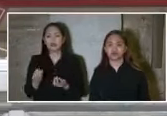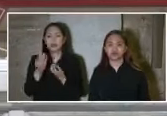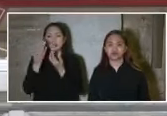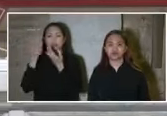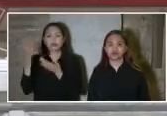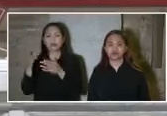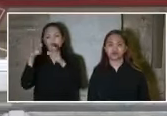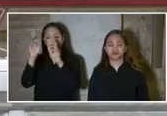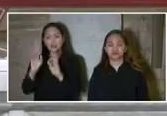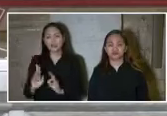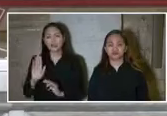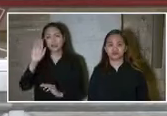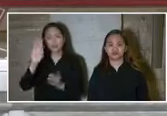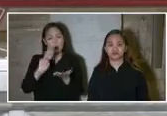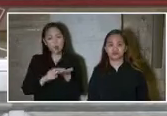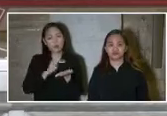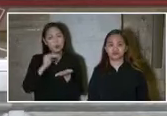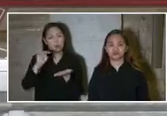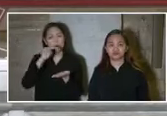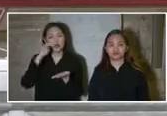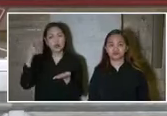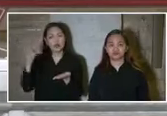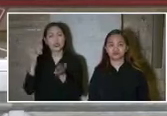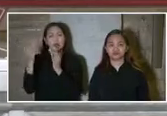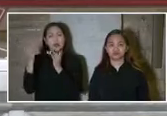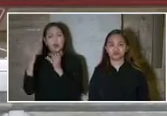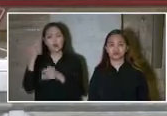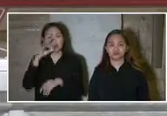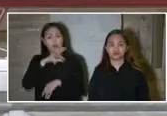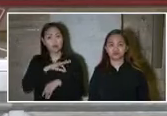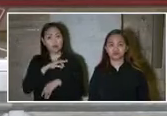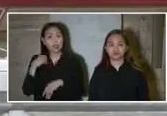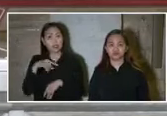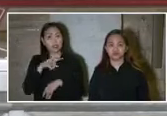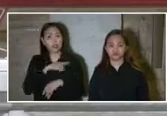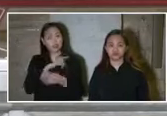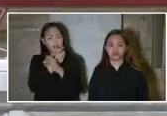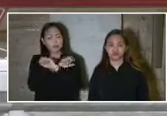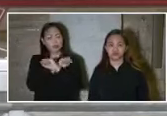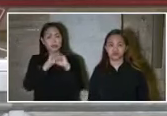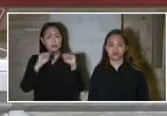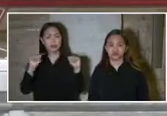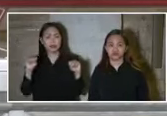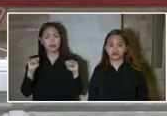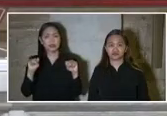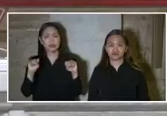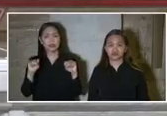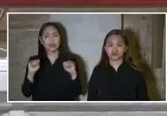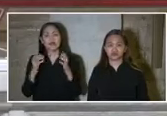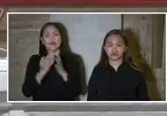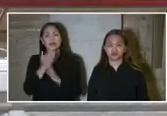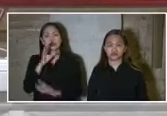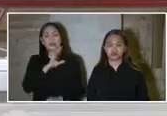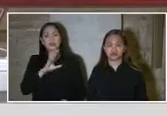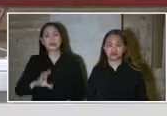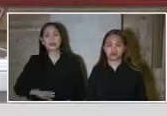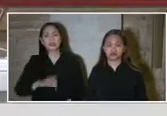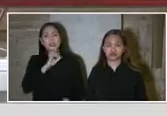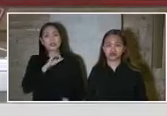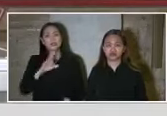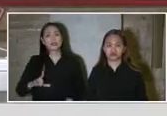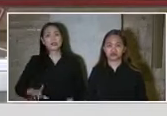your majesty may profit us for salvation. Through Christ